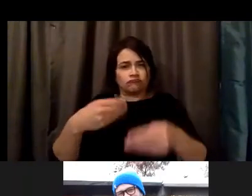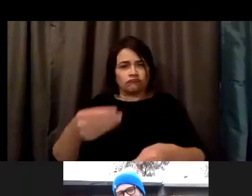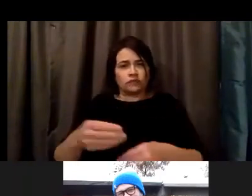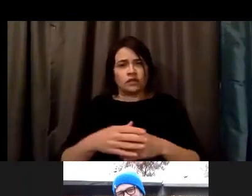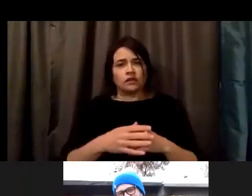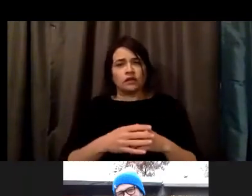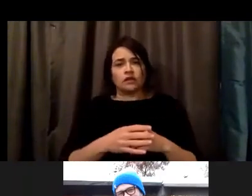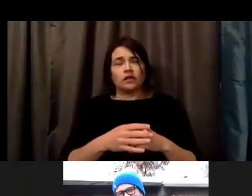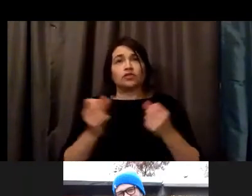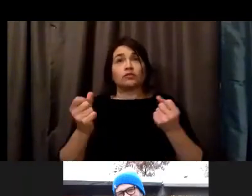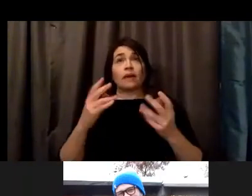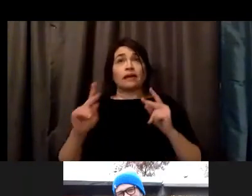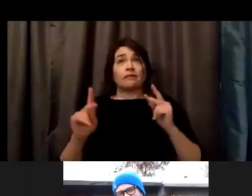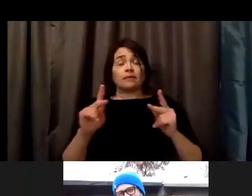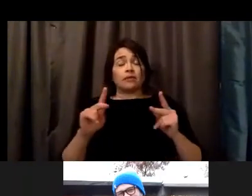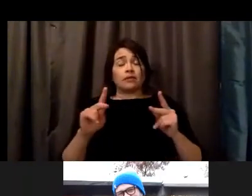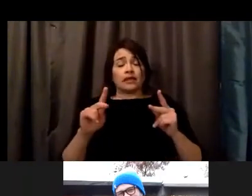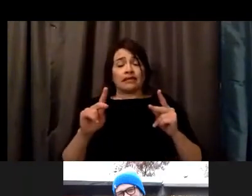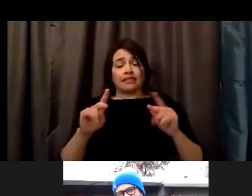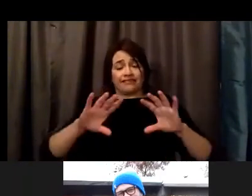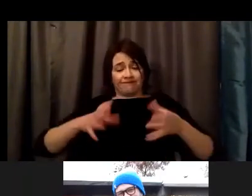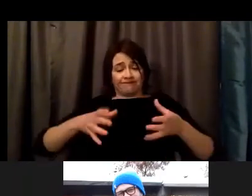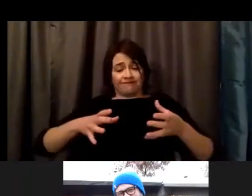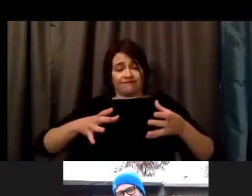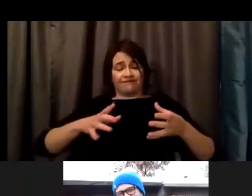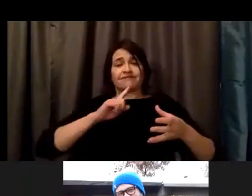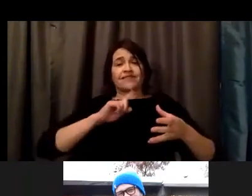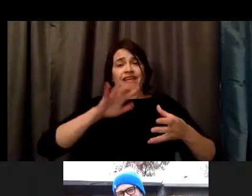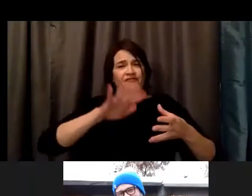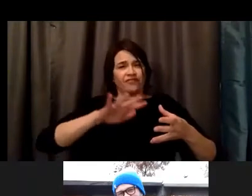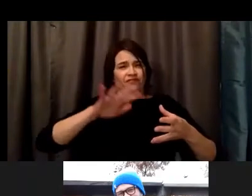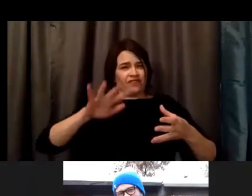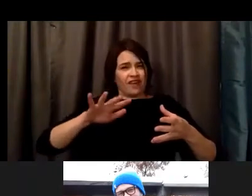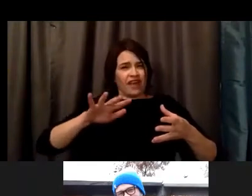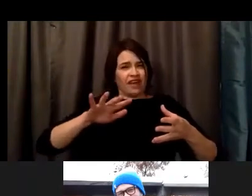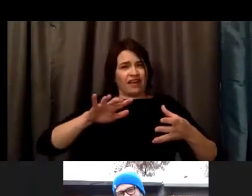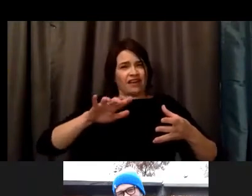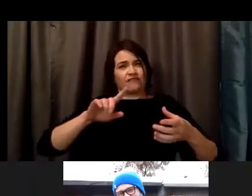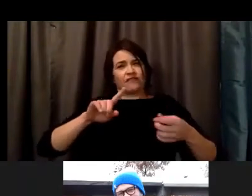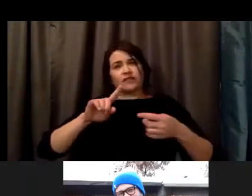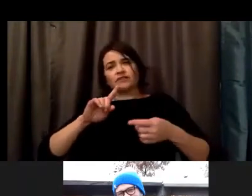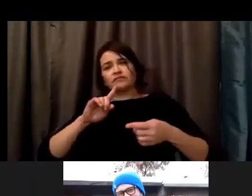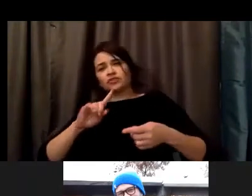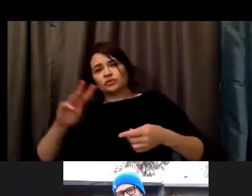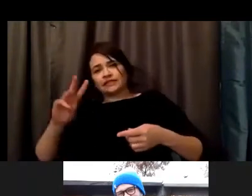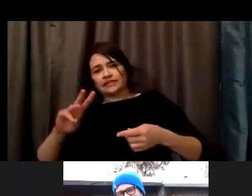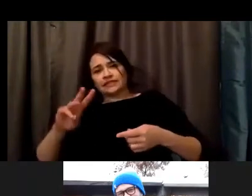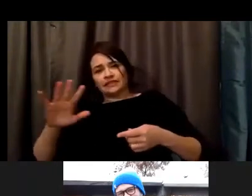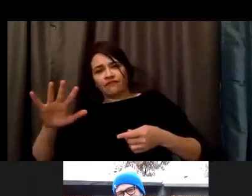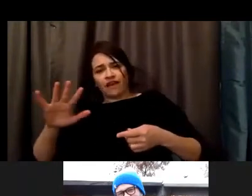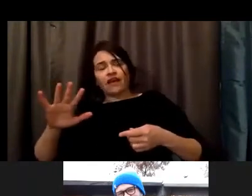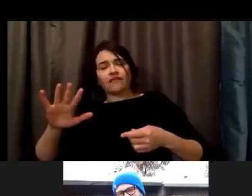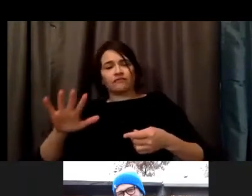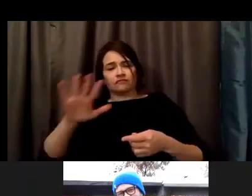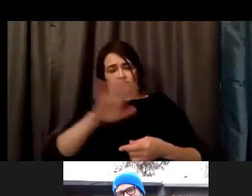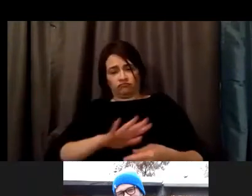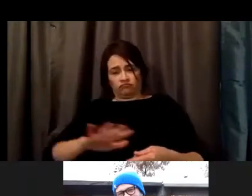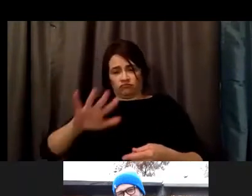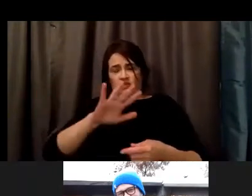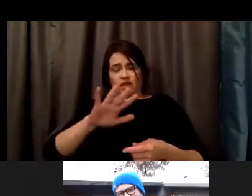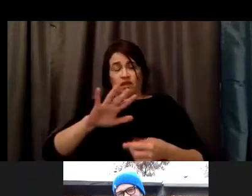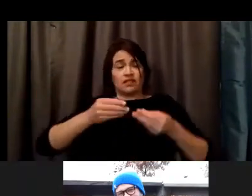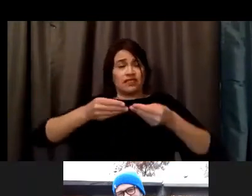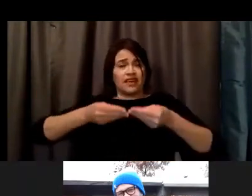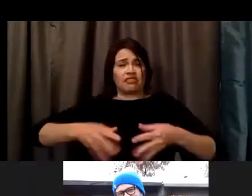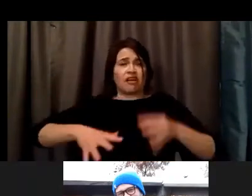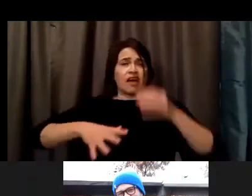today, they've sort of lost their teen years, you know, and so these survivors who came